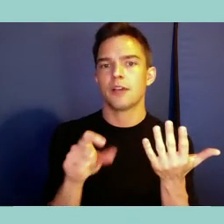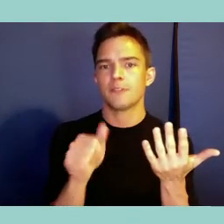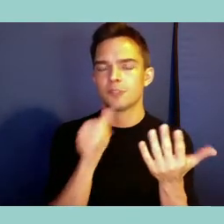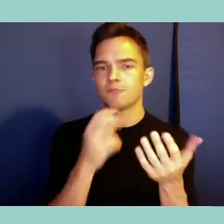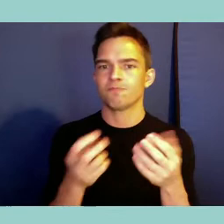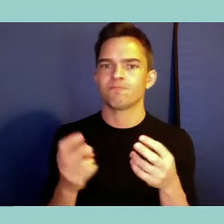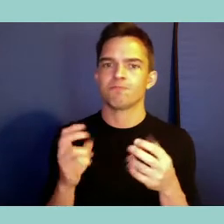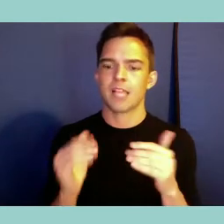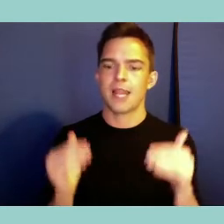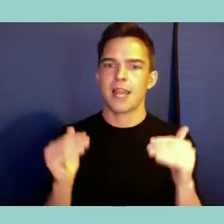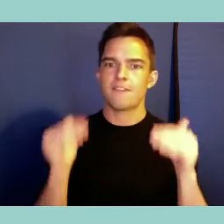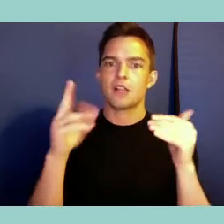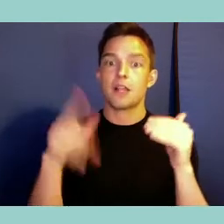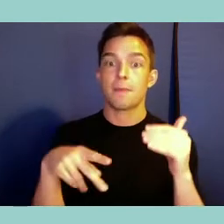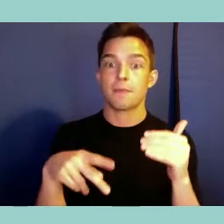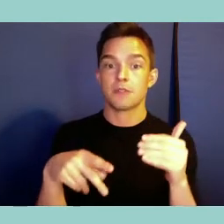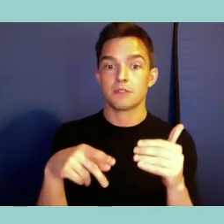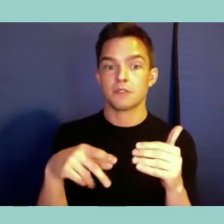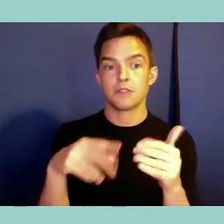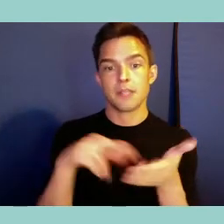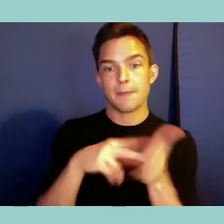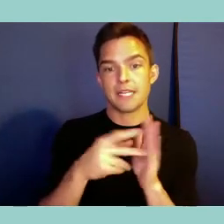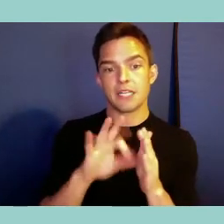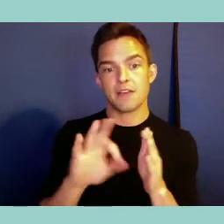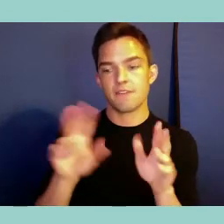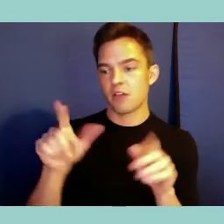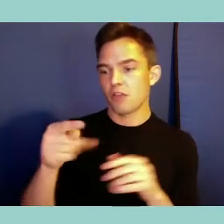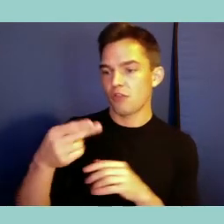up in what it means to thrive.